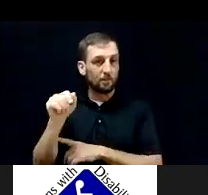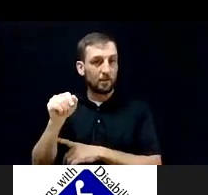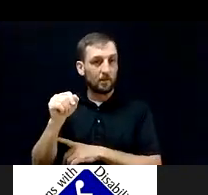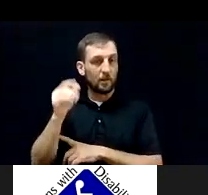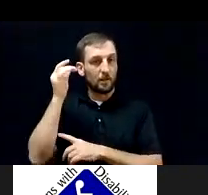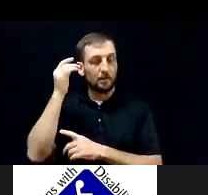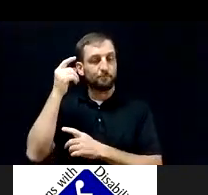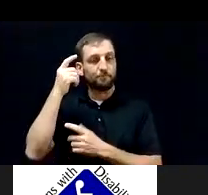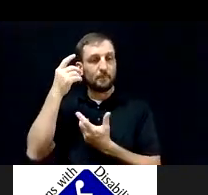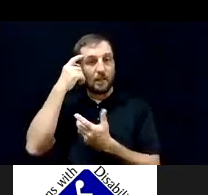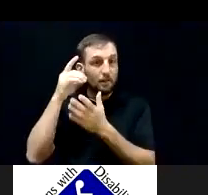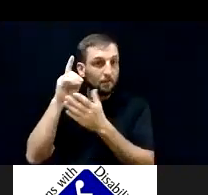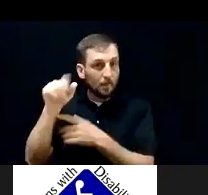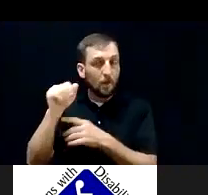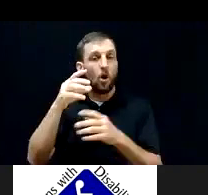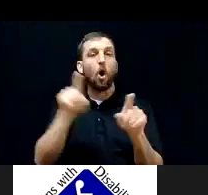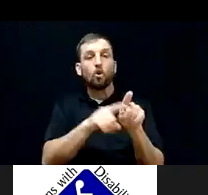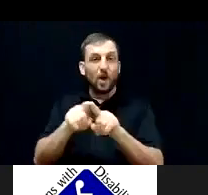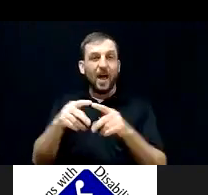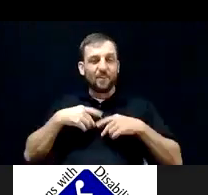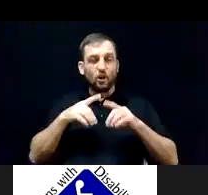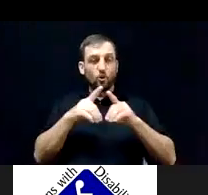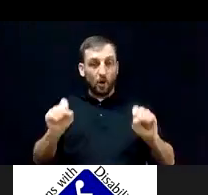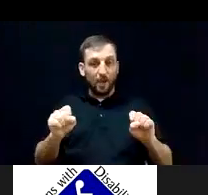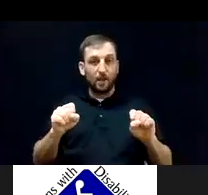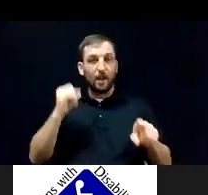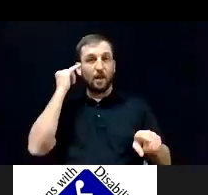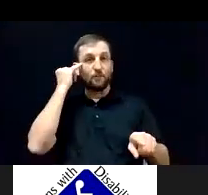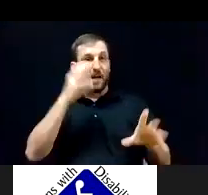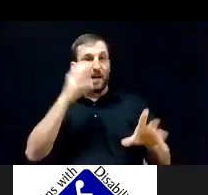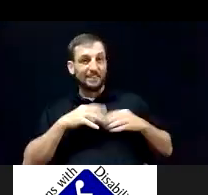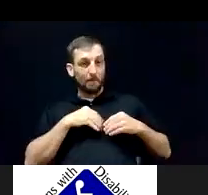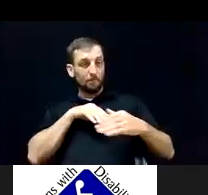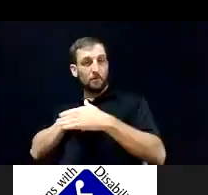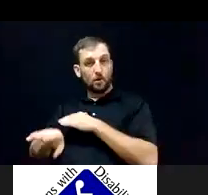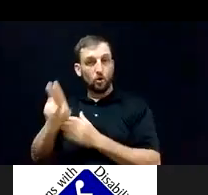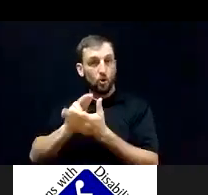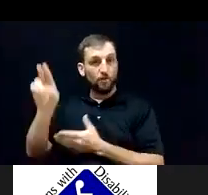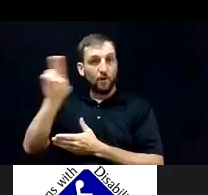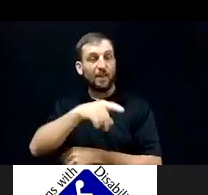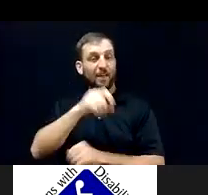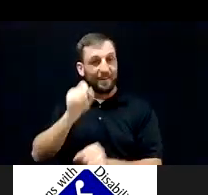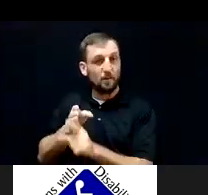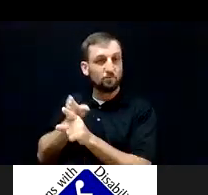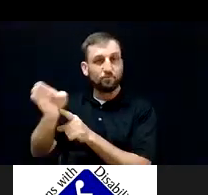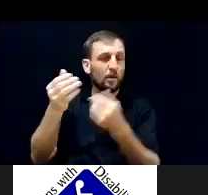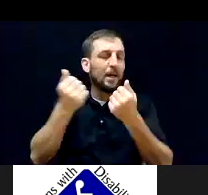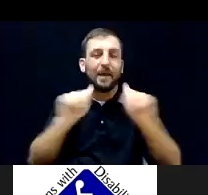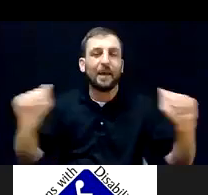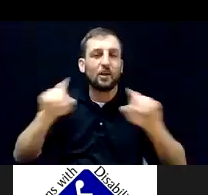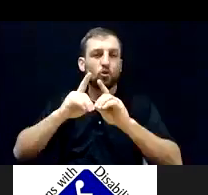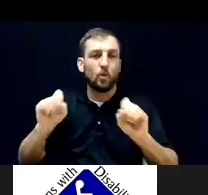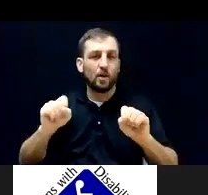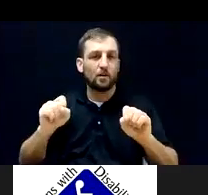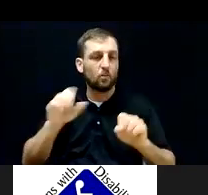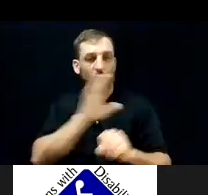degree program, which is for students who are accepted to the university working on any degree of their choice. And we provide a host